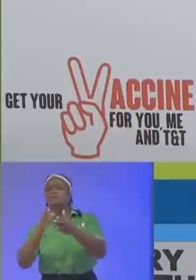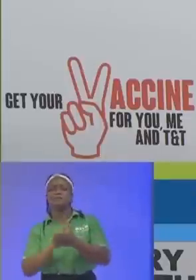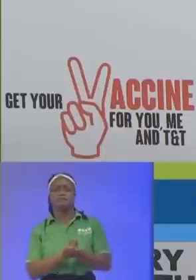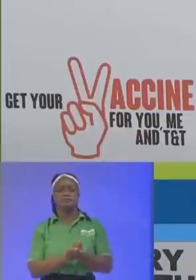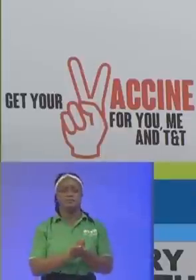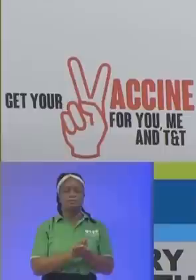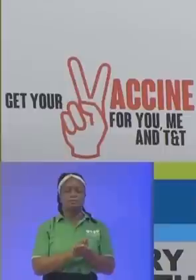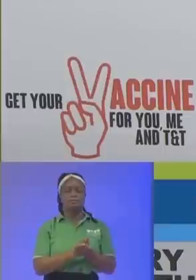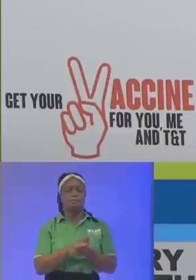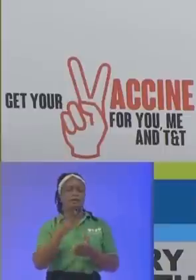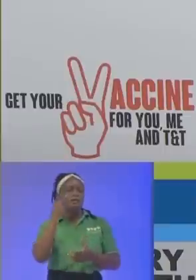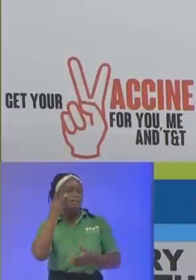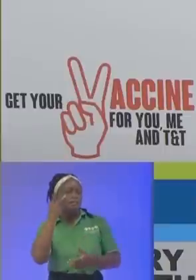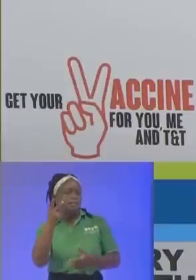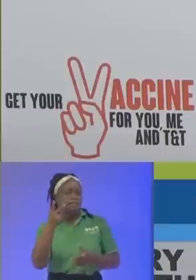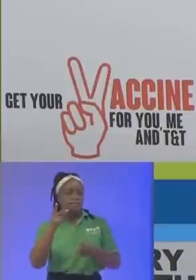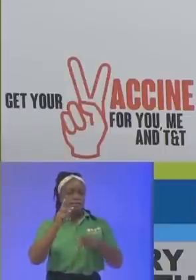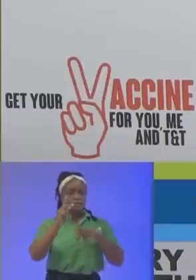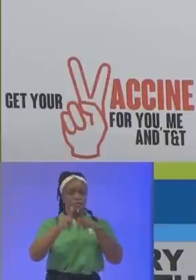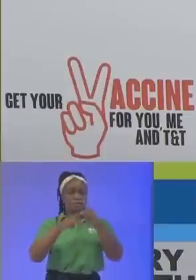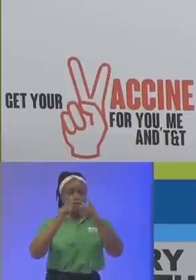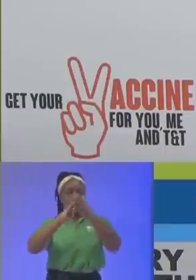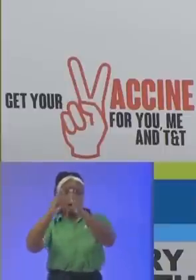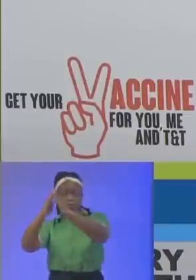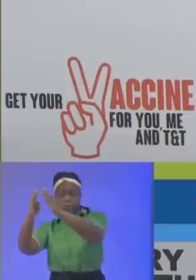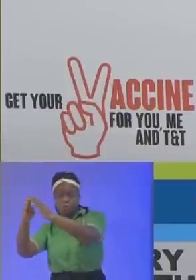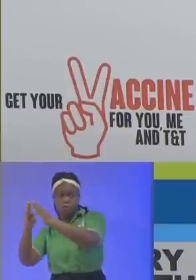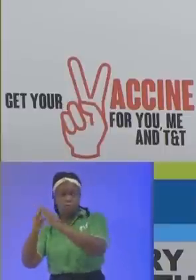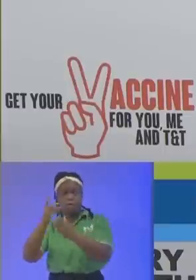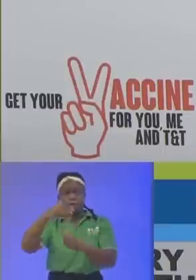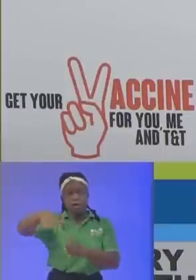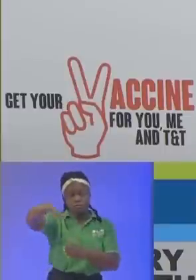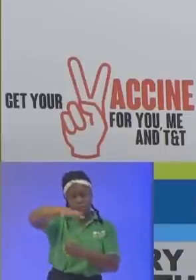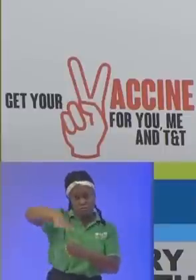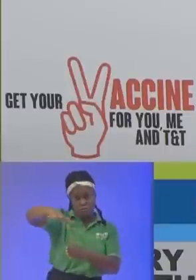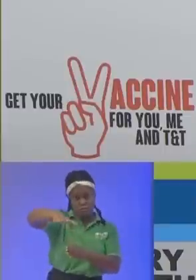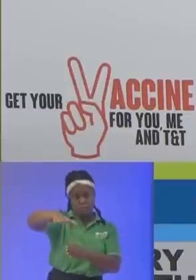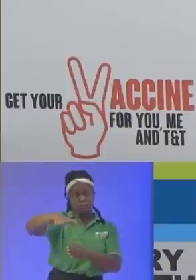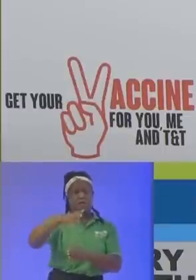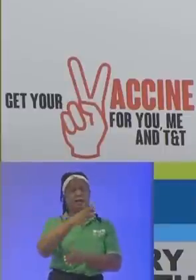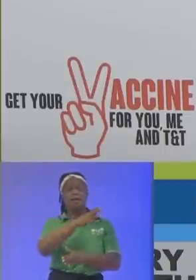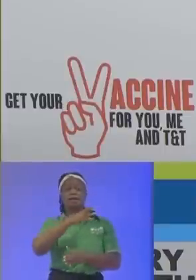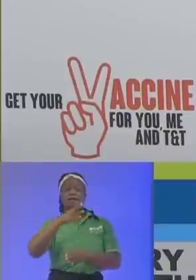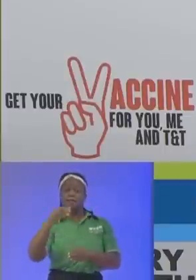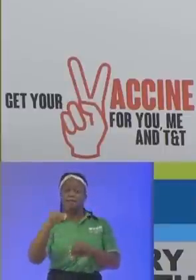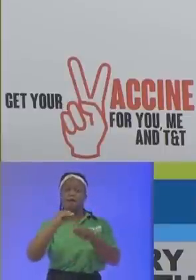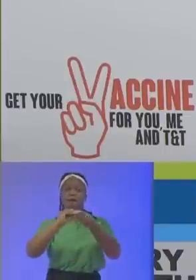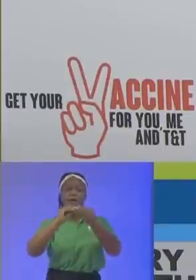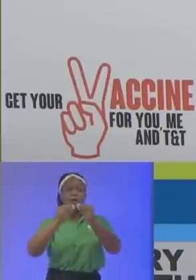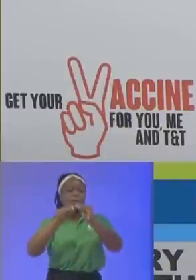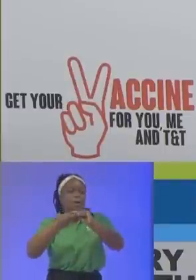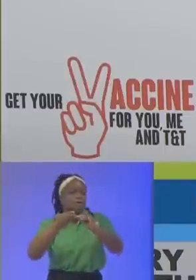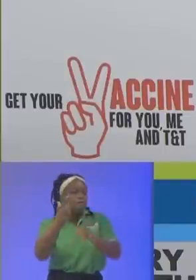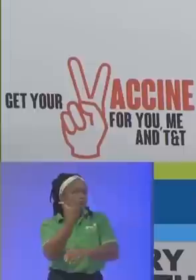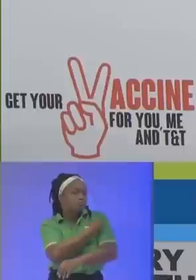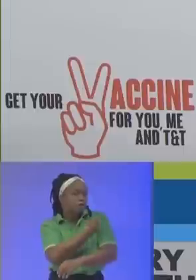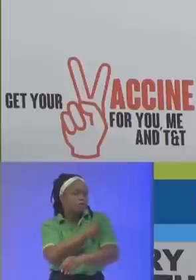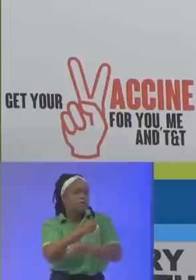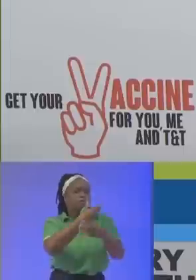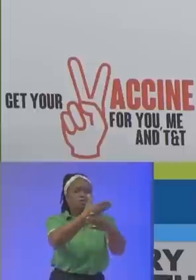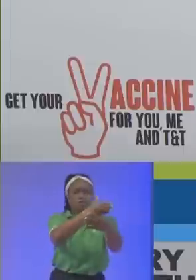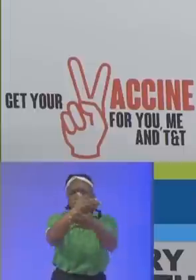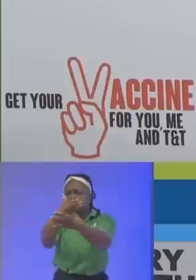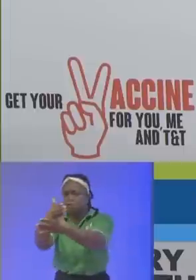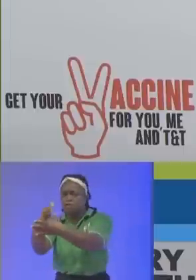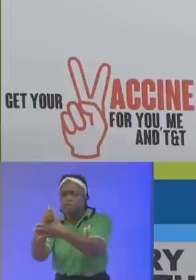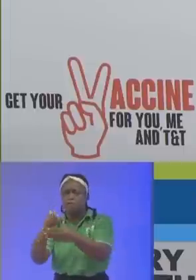the size of the population in the given area. We look at the number of vaccines that need to be distributed, if it's with children between